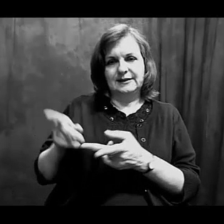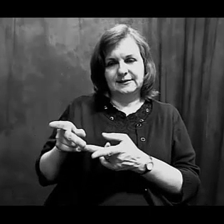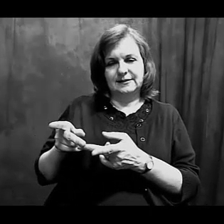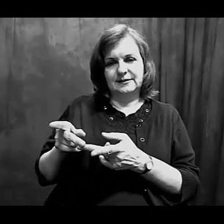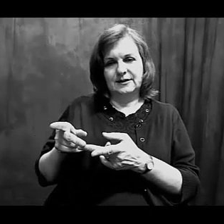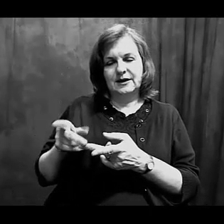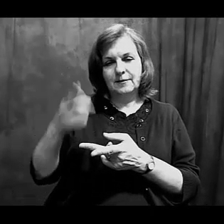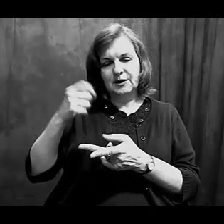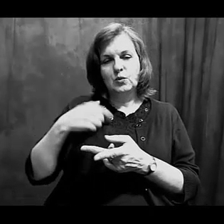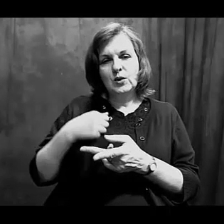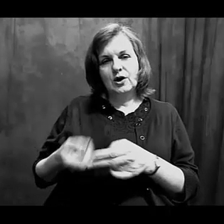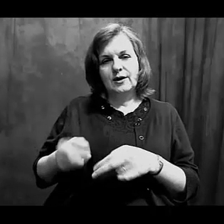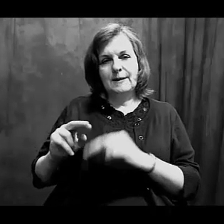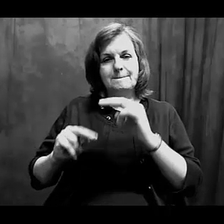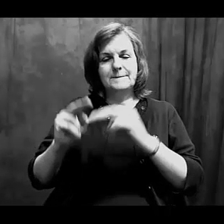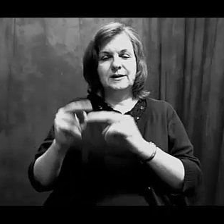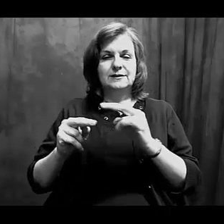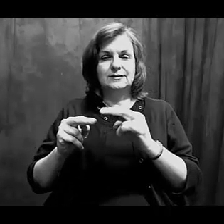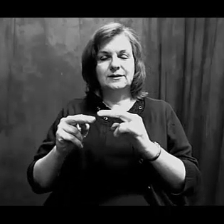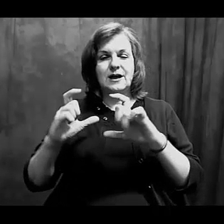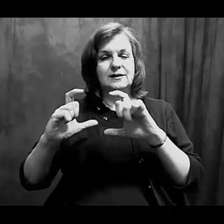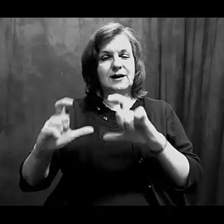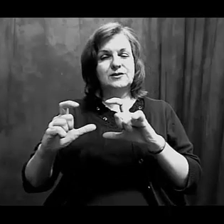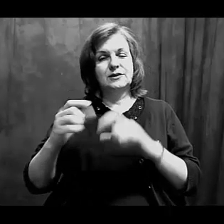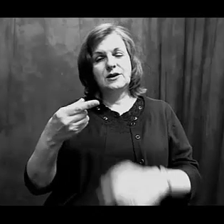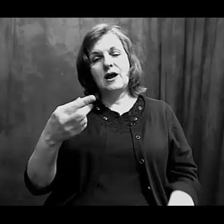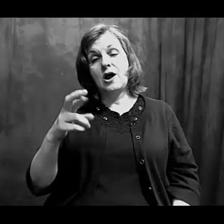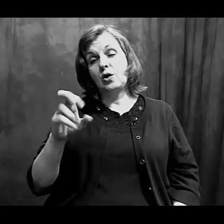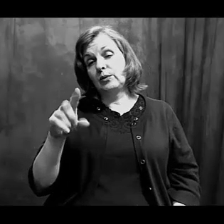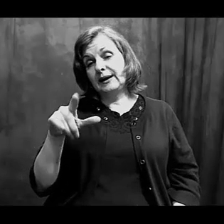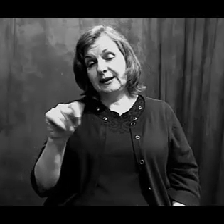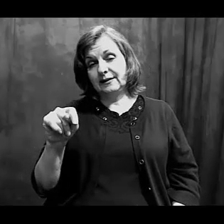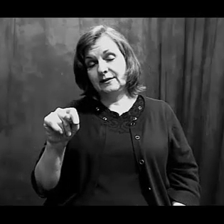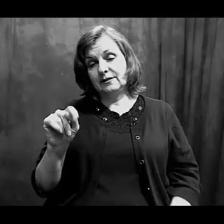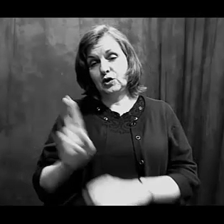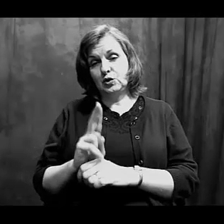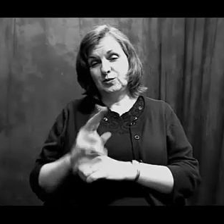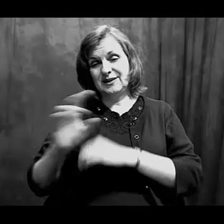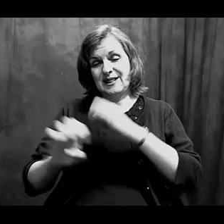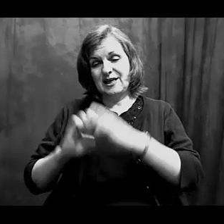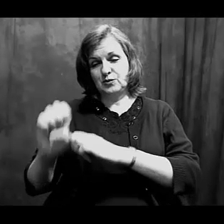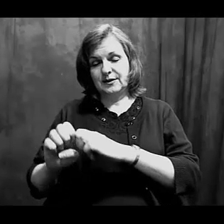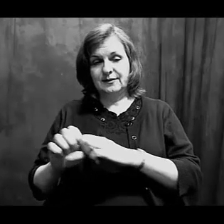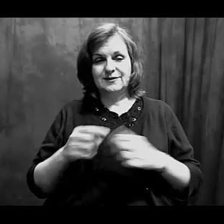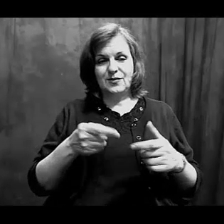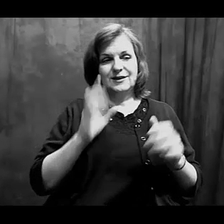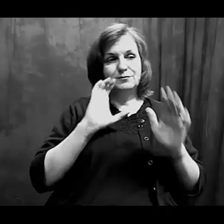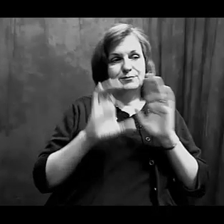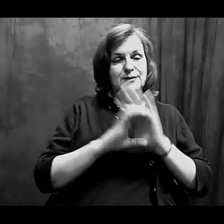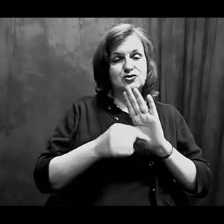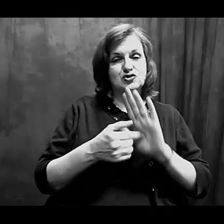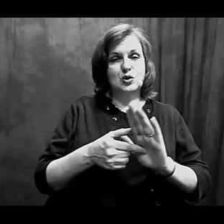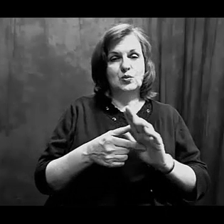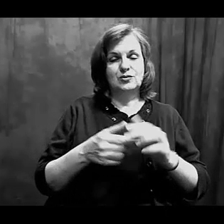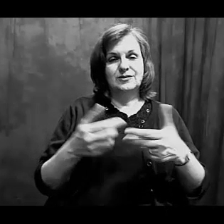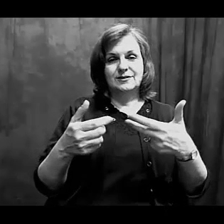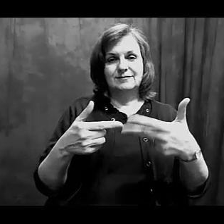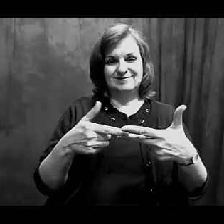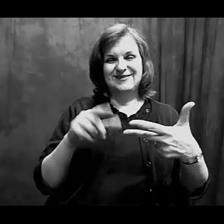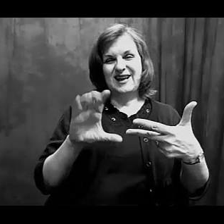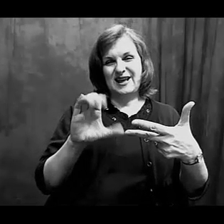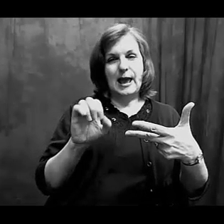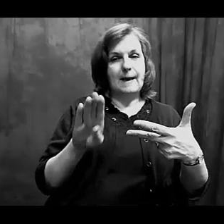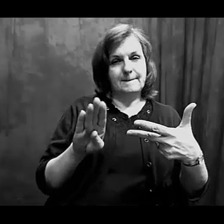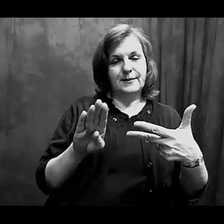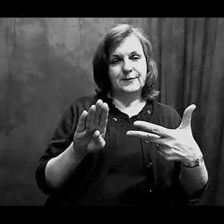direction because we actually are going to build a concentration gradient using electrons. So here's my little